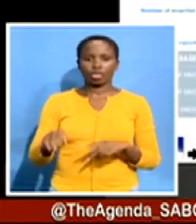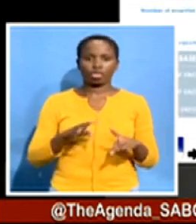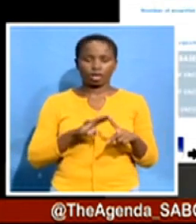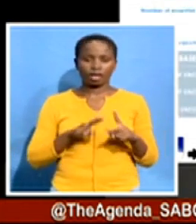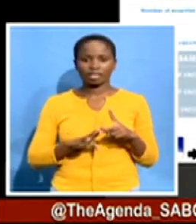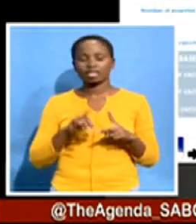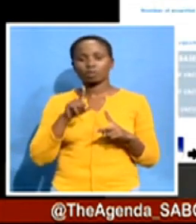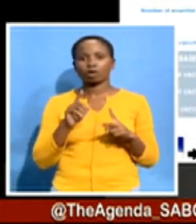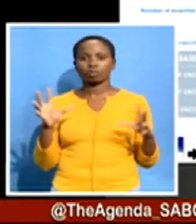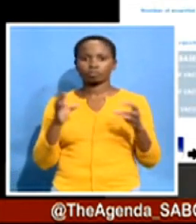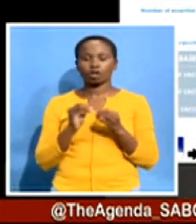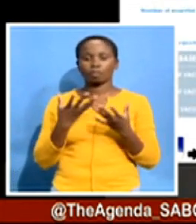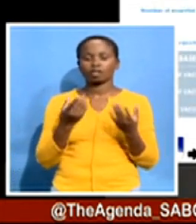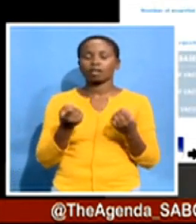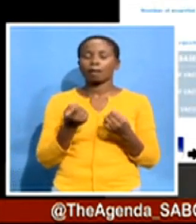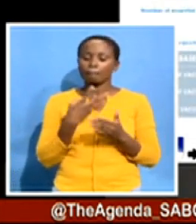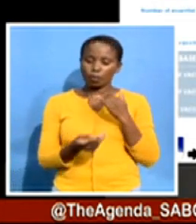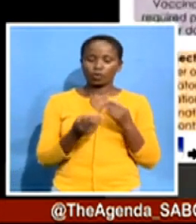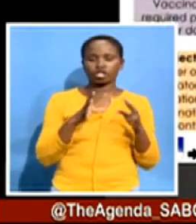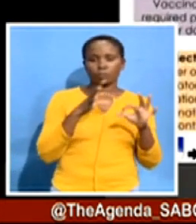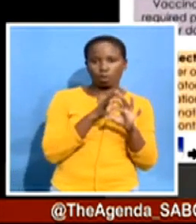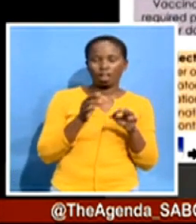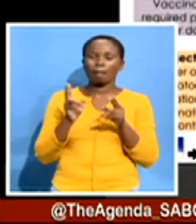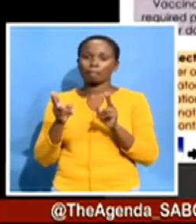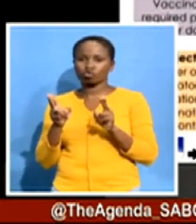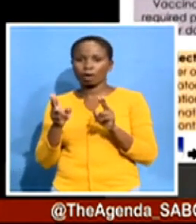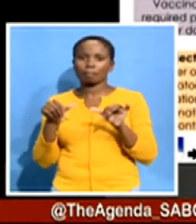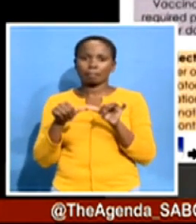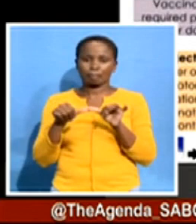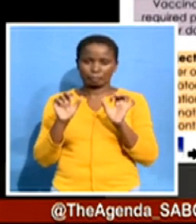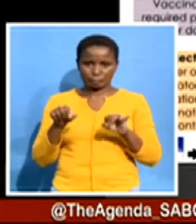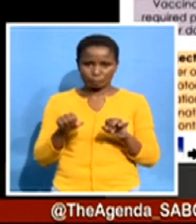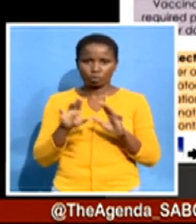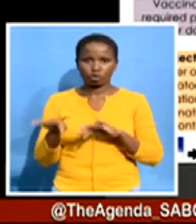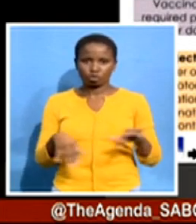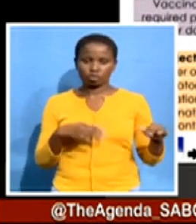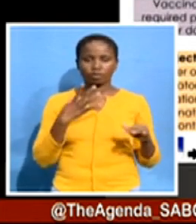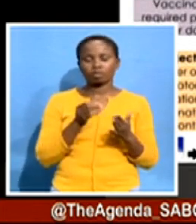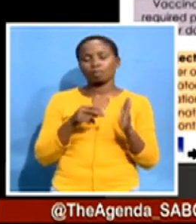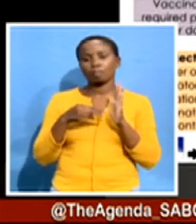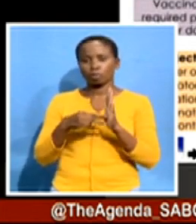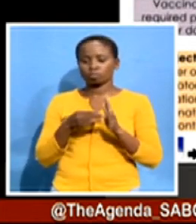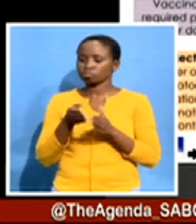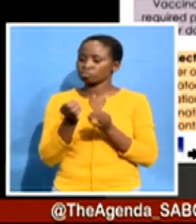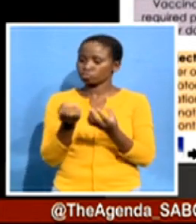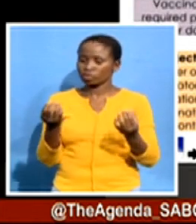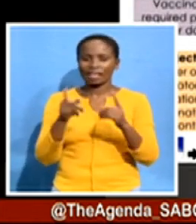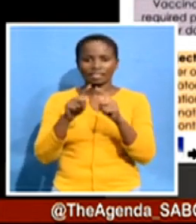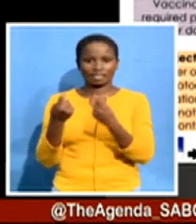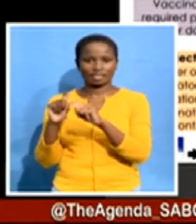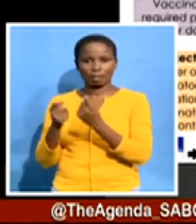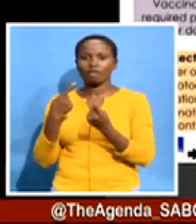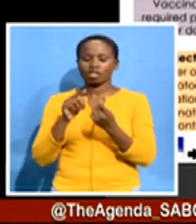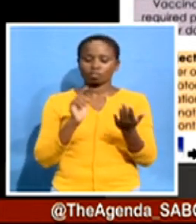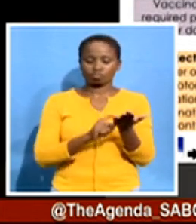sites. We have done our modeling, sent it to teams, and they have used this calculator, and the teams are now confirming